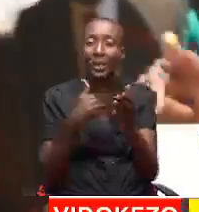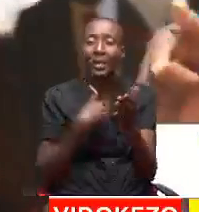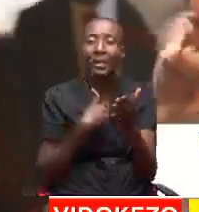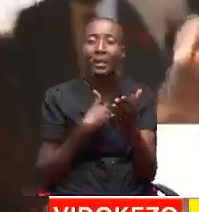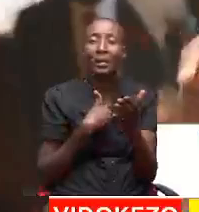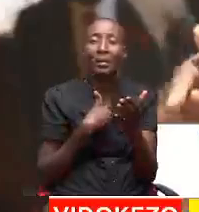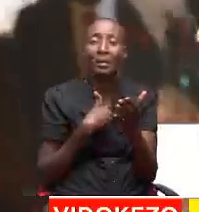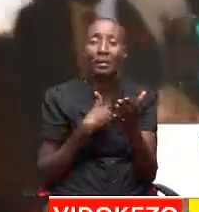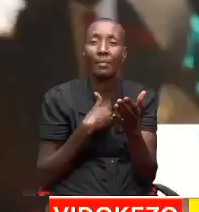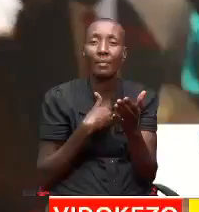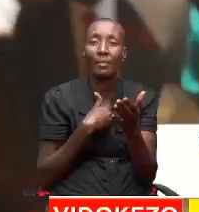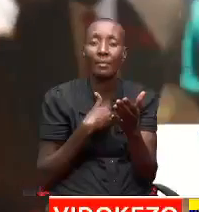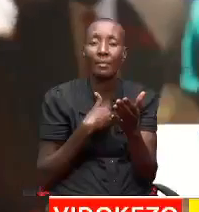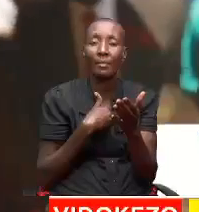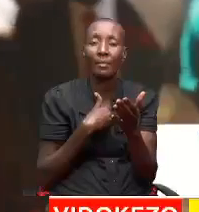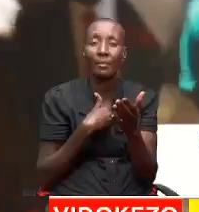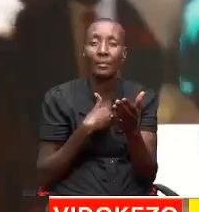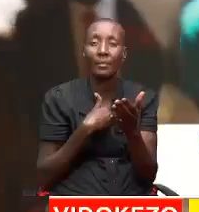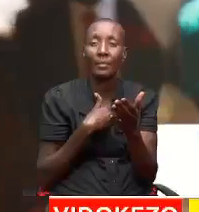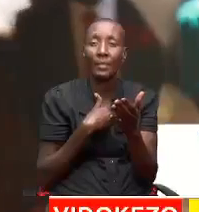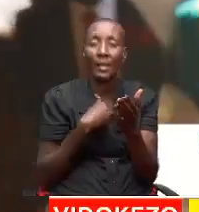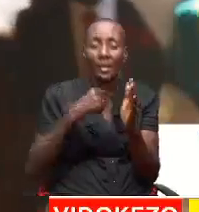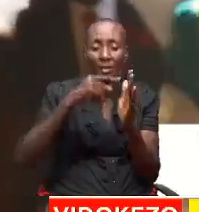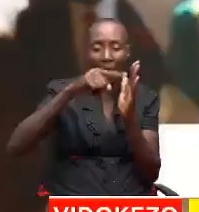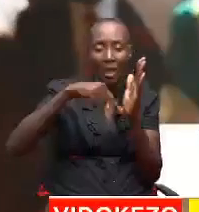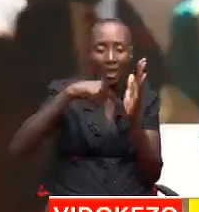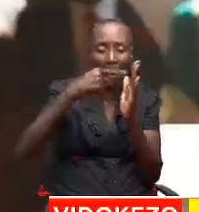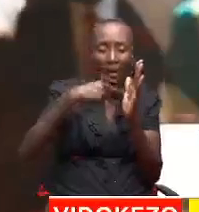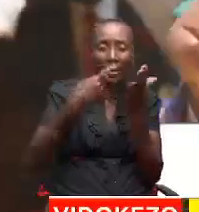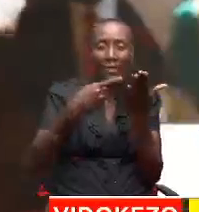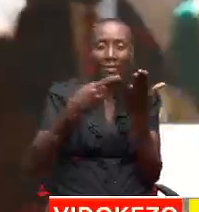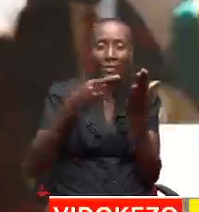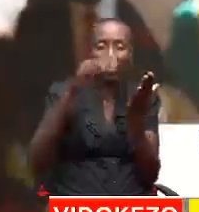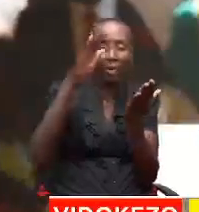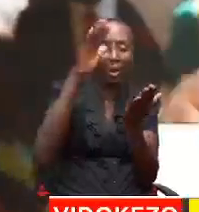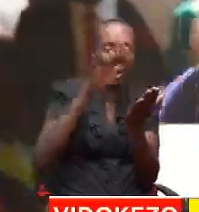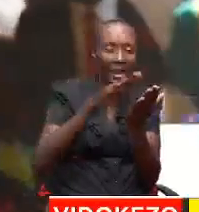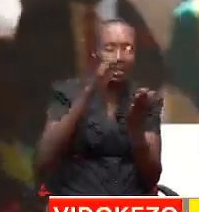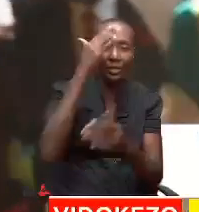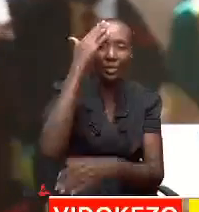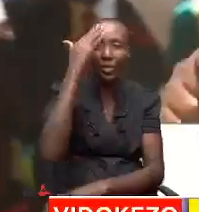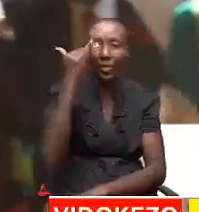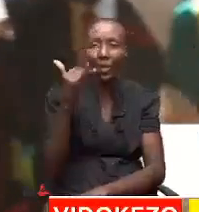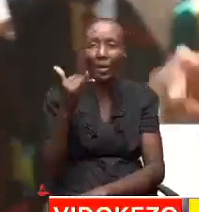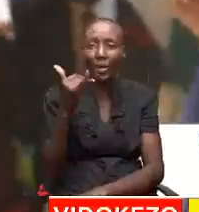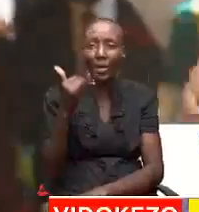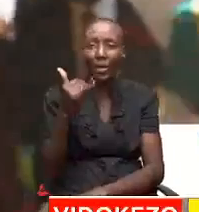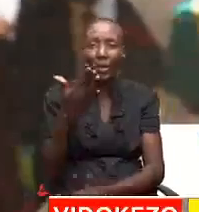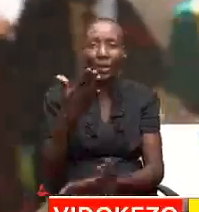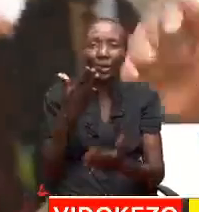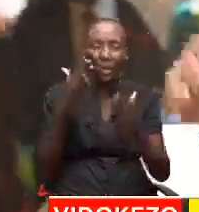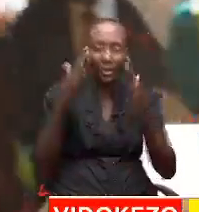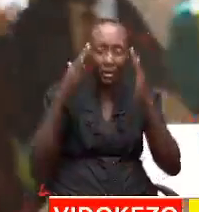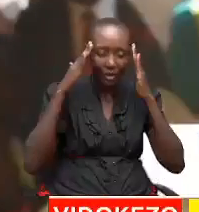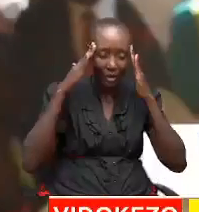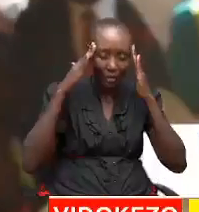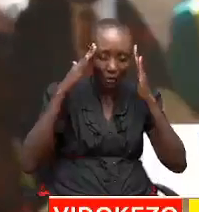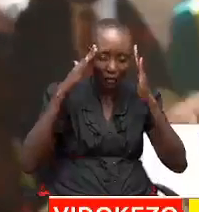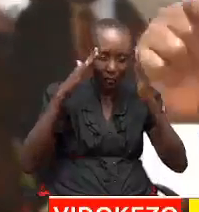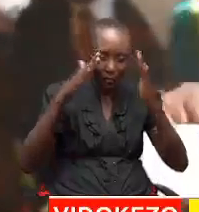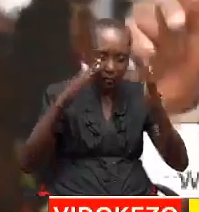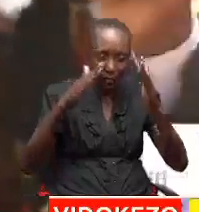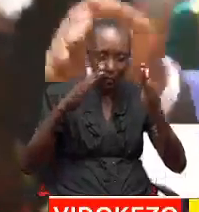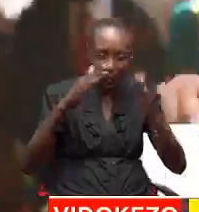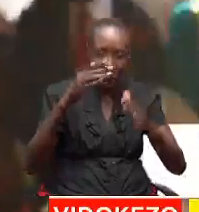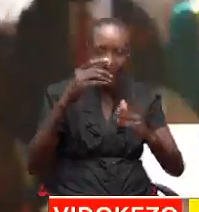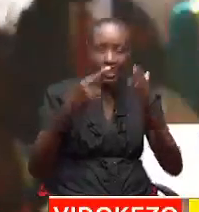to our under-industrialization is because we did not give sufficient attention